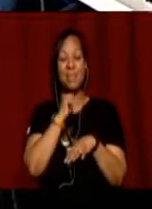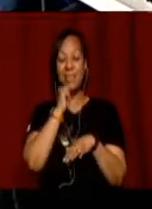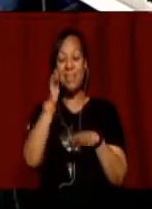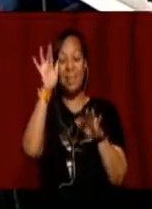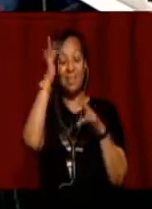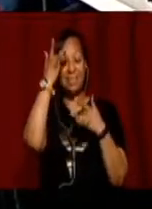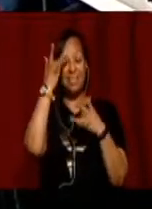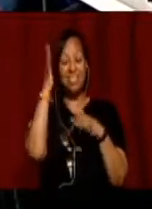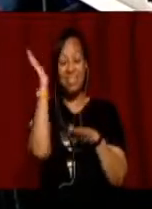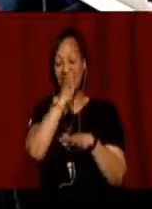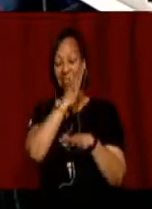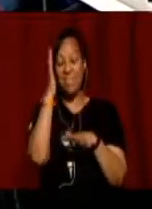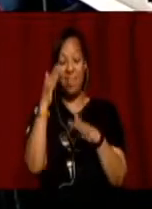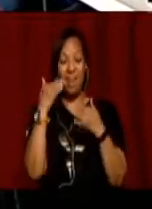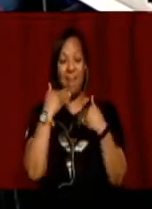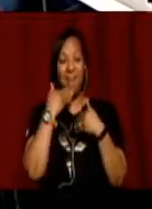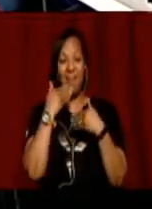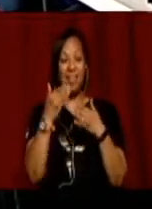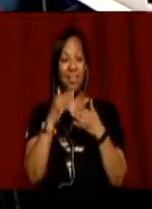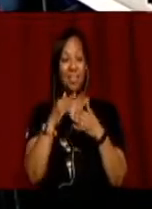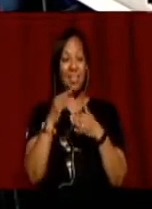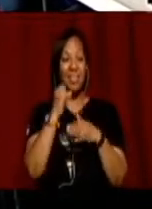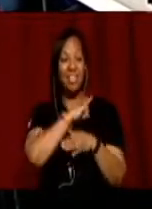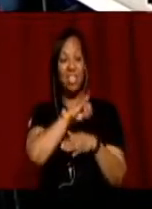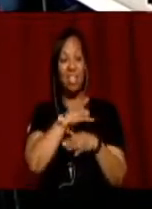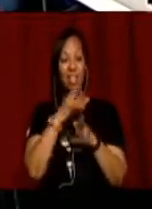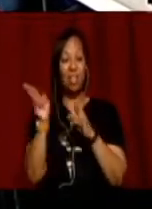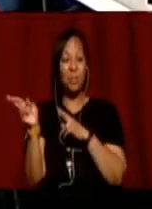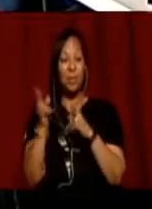She's never had it. John, are you ready to reveal?